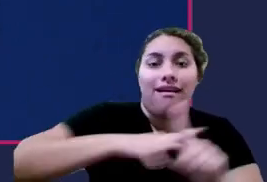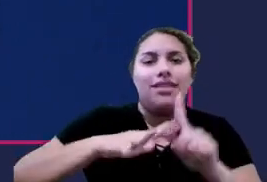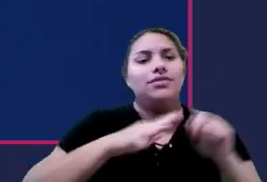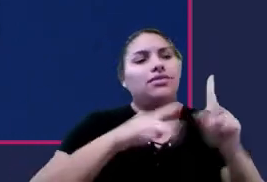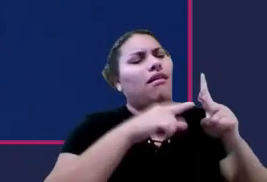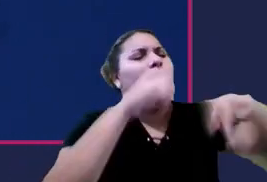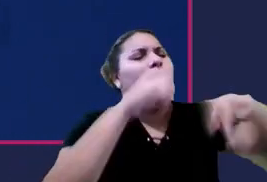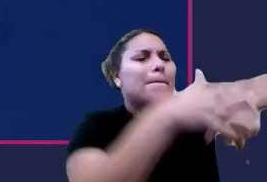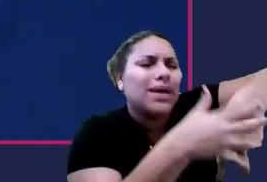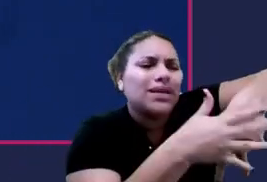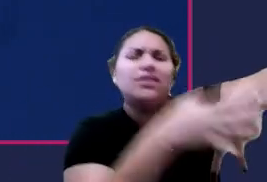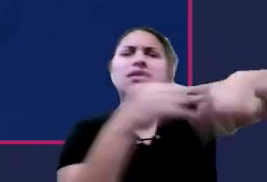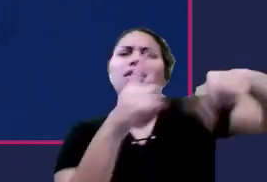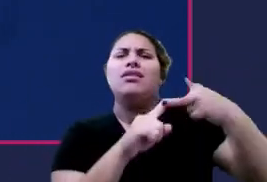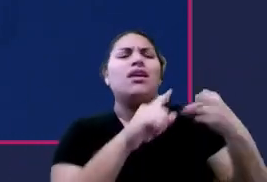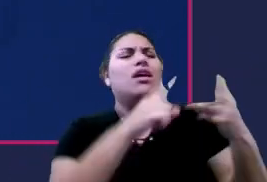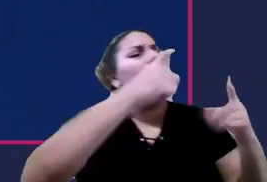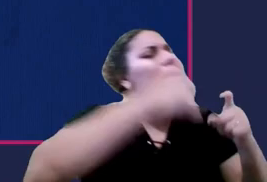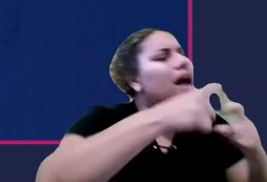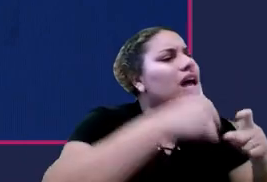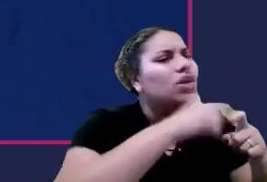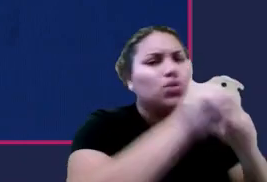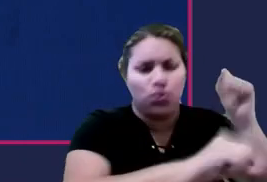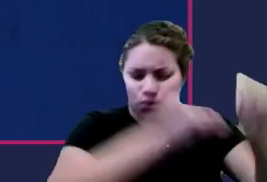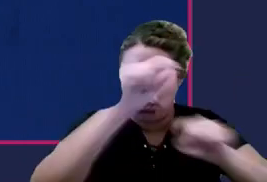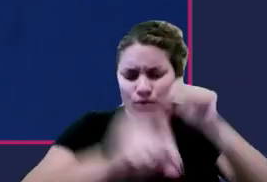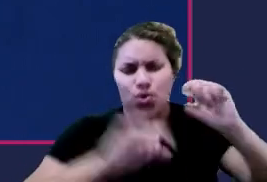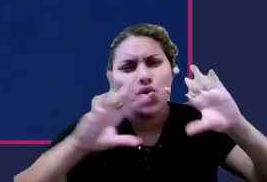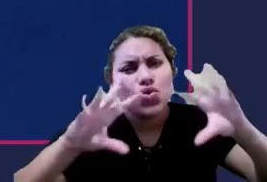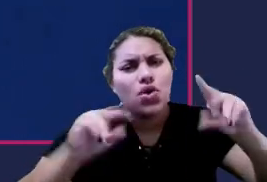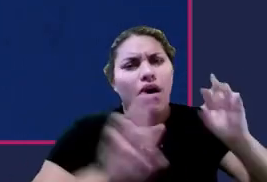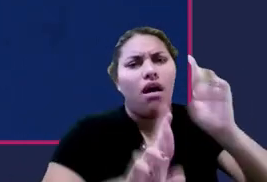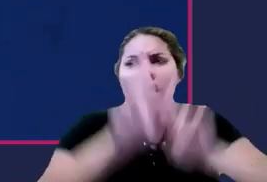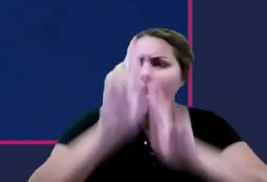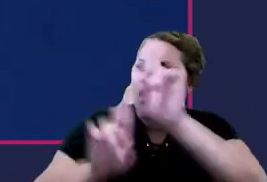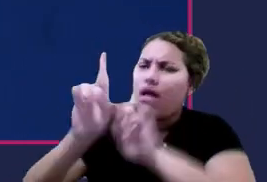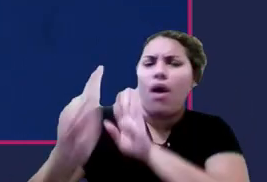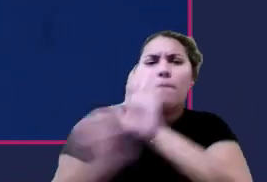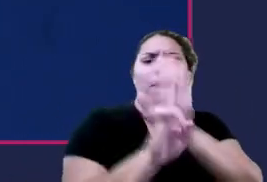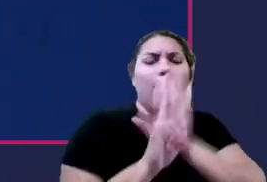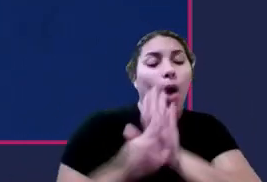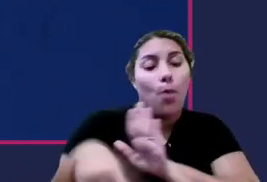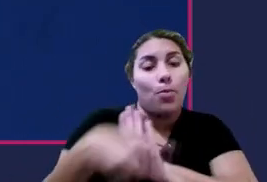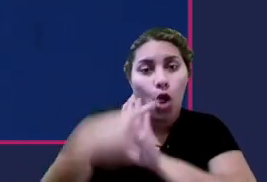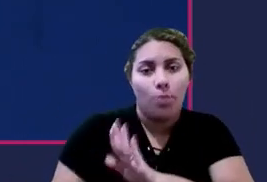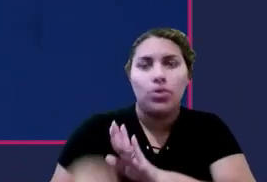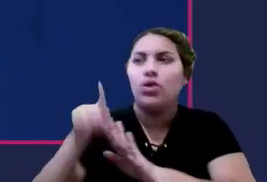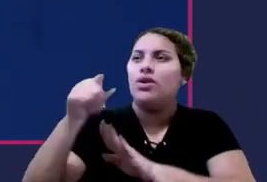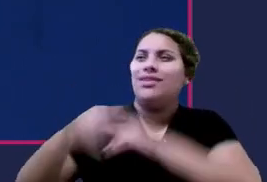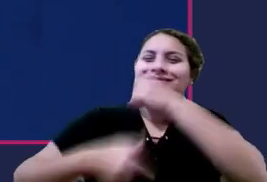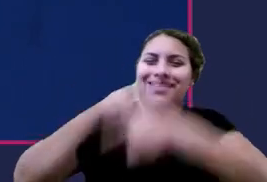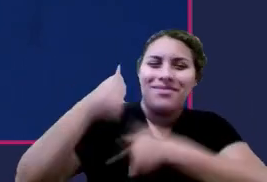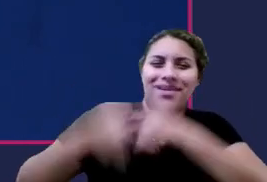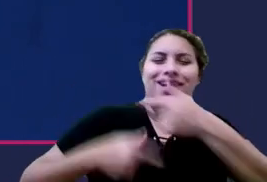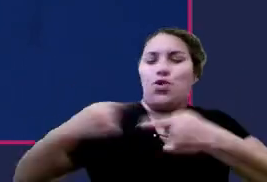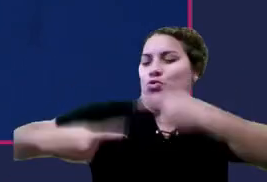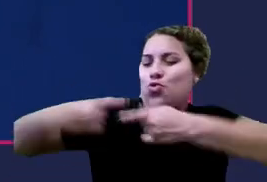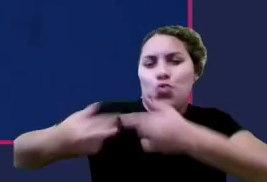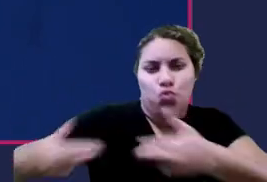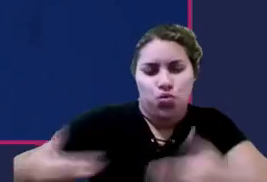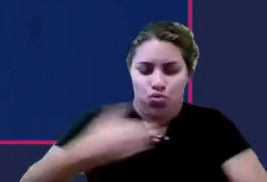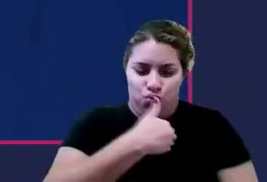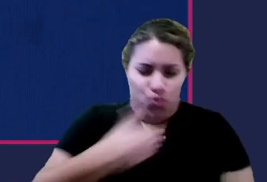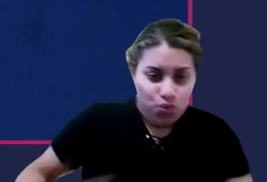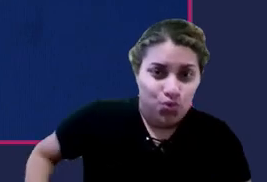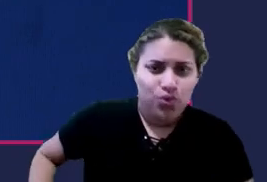what we're talking about. So we are bringing together the society, patients, doctors, public sector representatives.